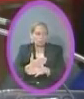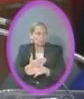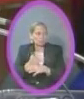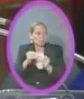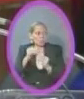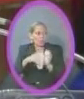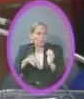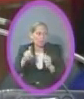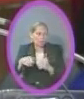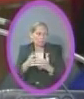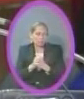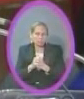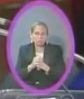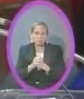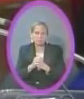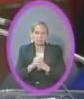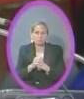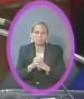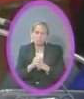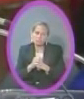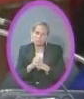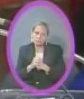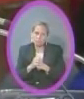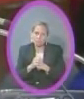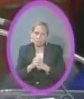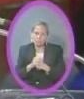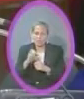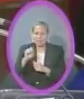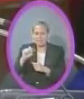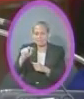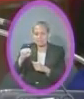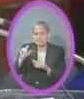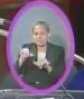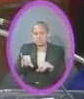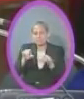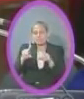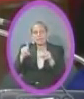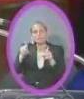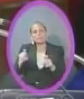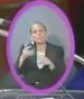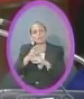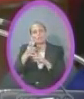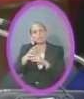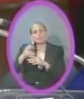to be. Coincidentally, the SAT is the same test that is used for college